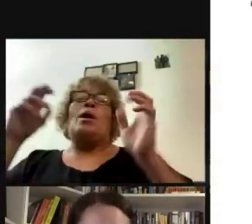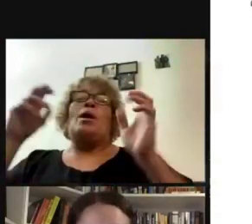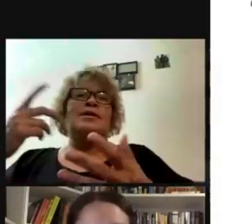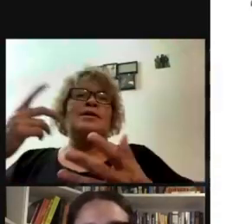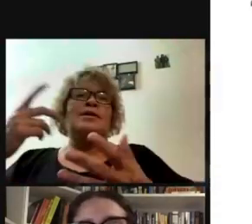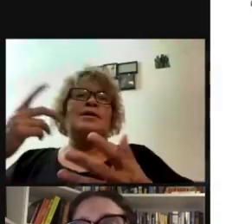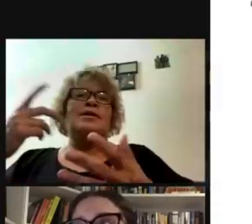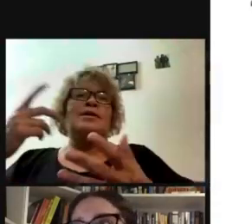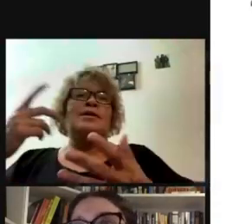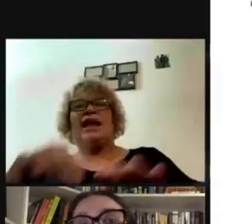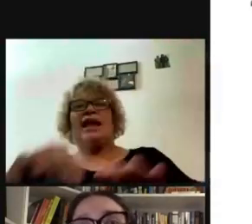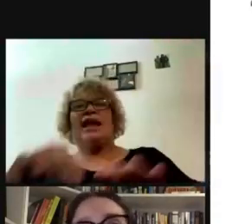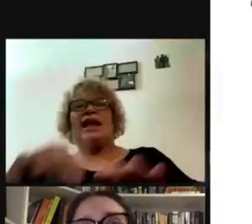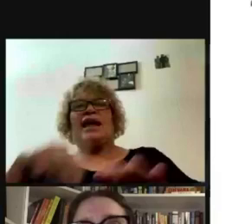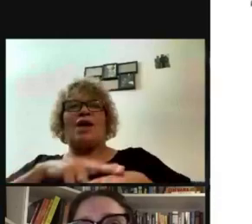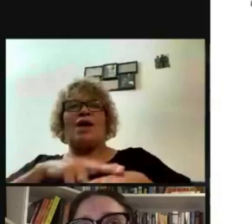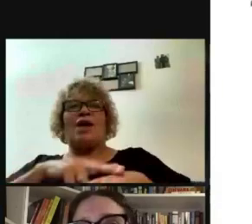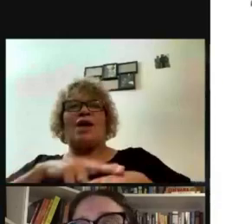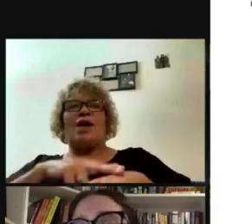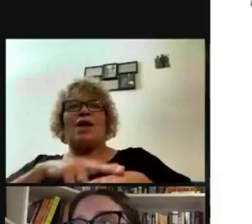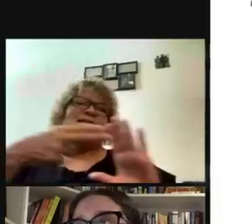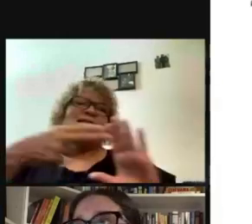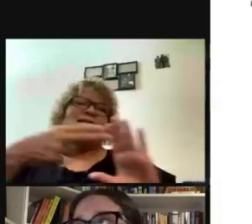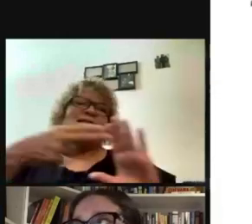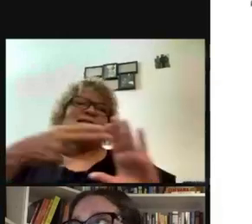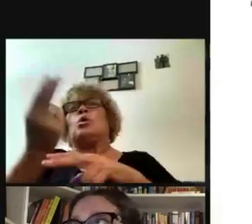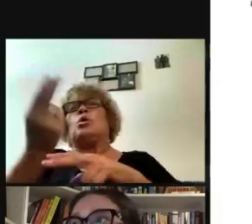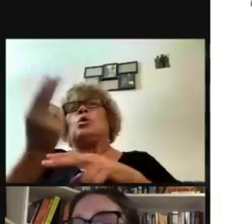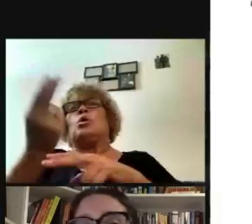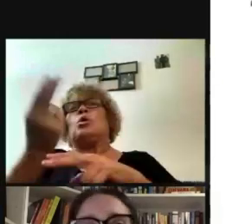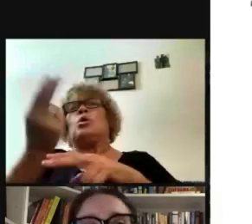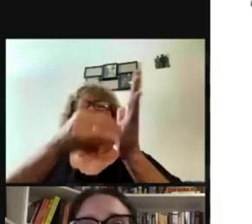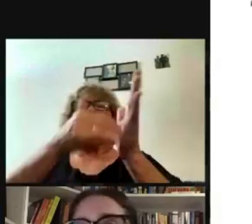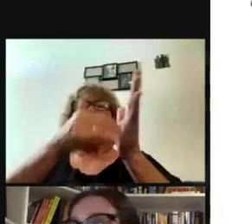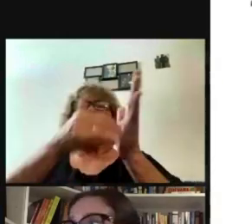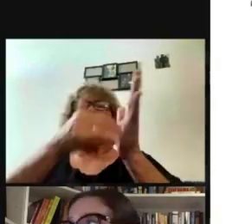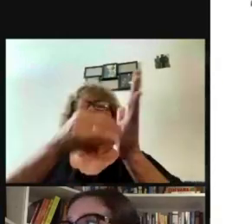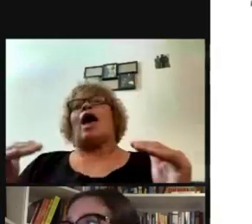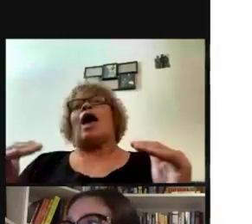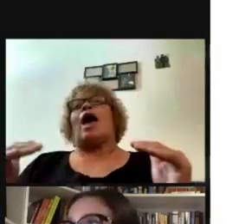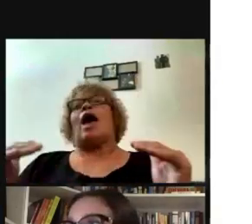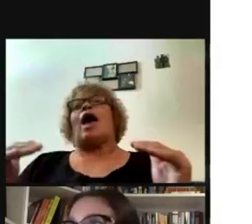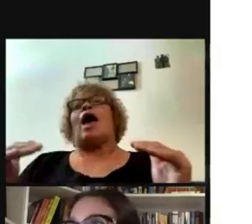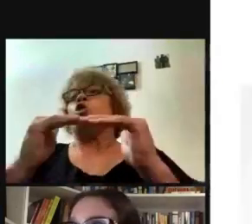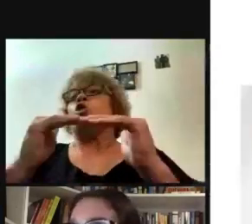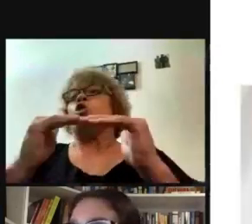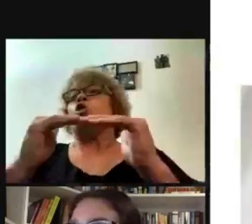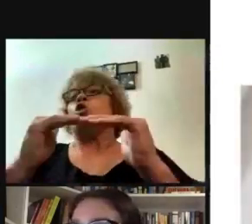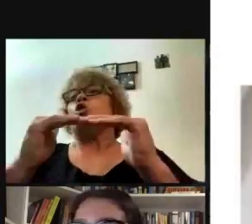naturalized these stereotypes and then were used to justify reproductive violence.